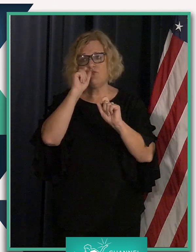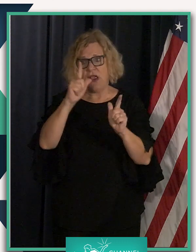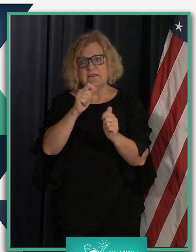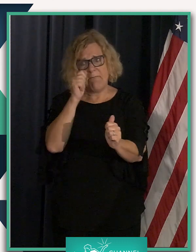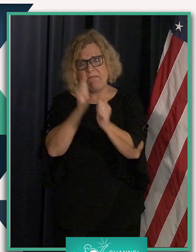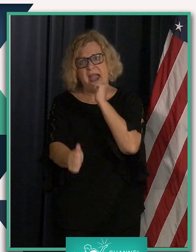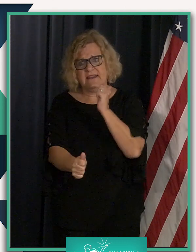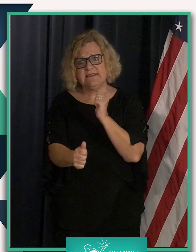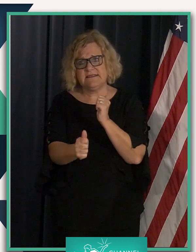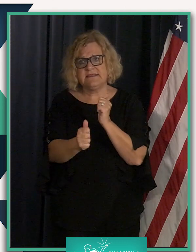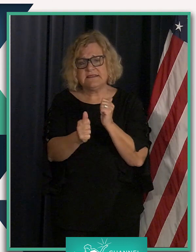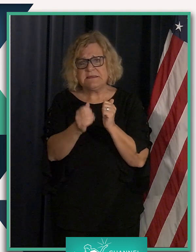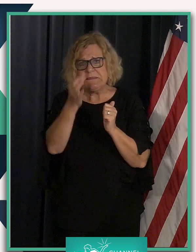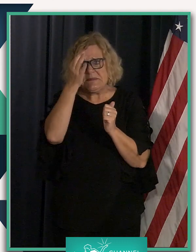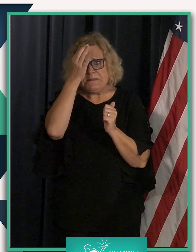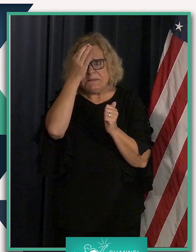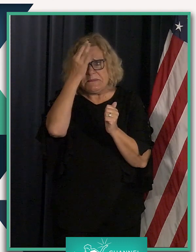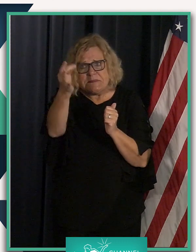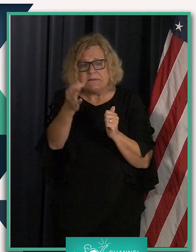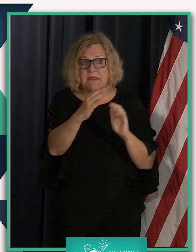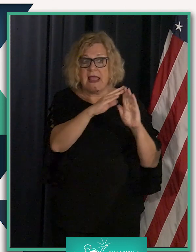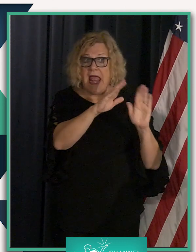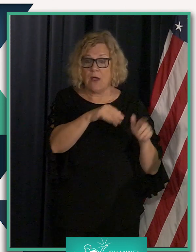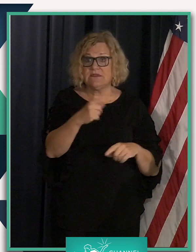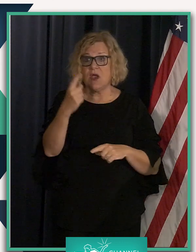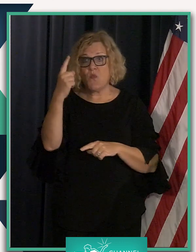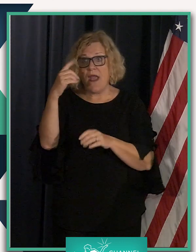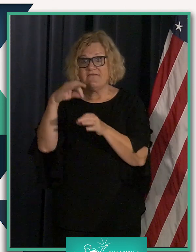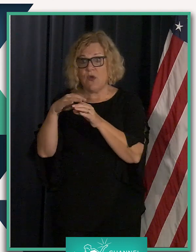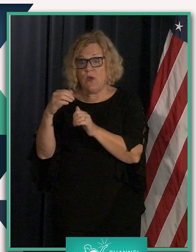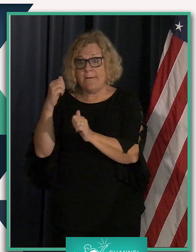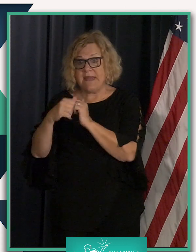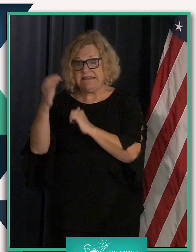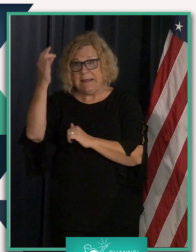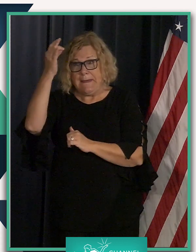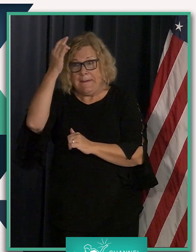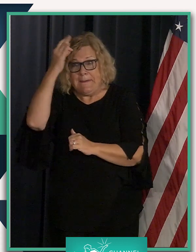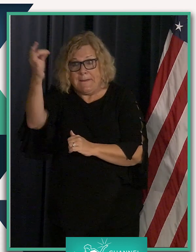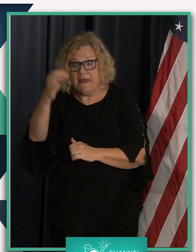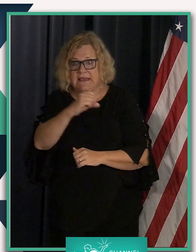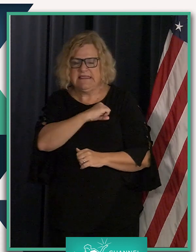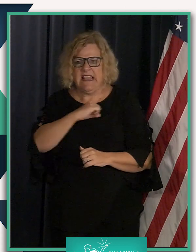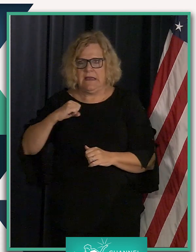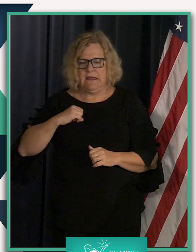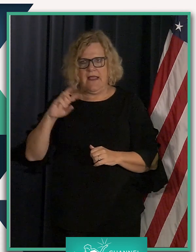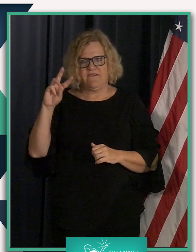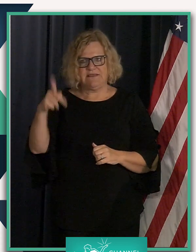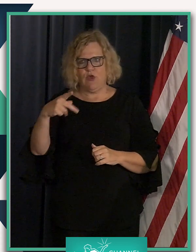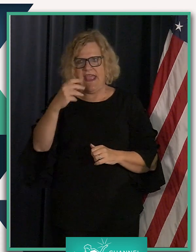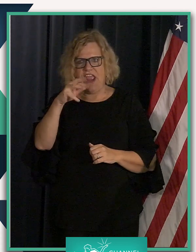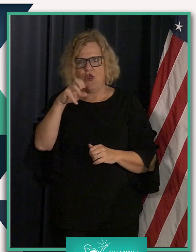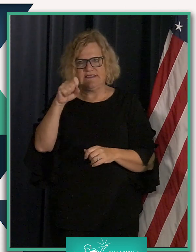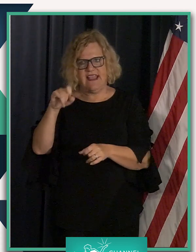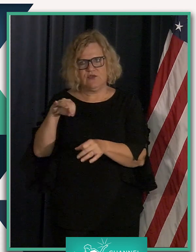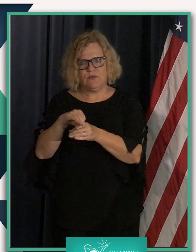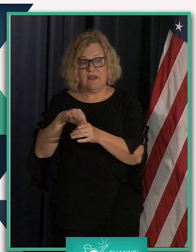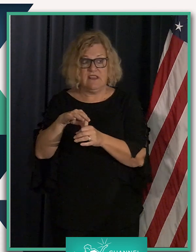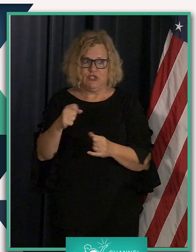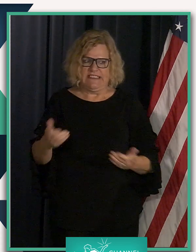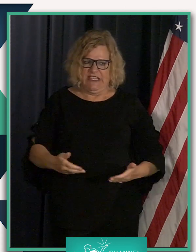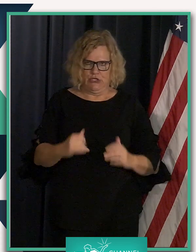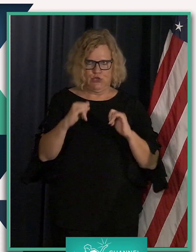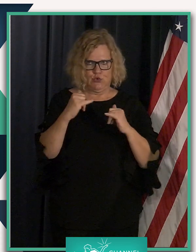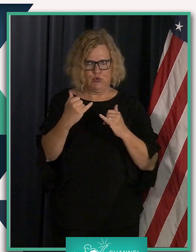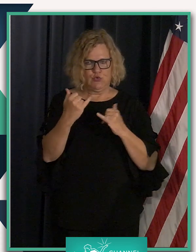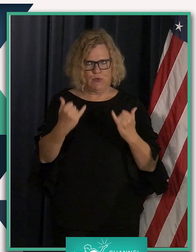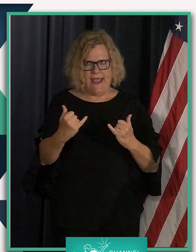by just a handful of votes in the House, and it passed by one vote in the Senate with Vice President Harris, who was in town today, casting